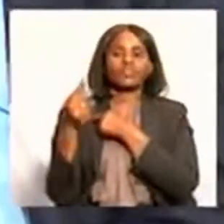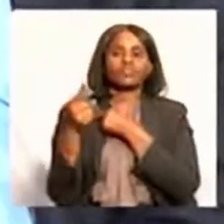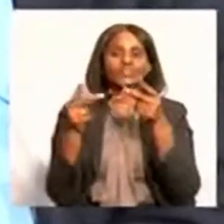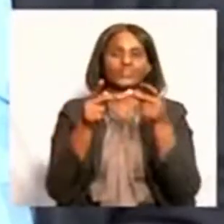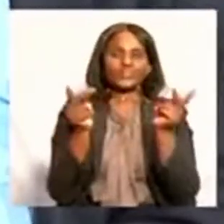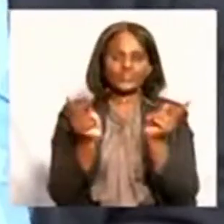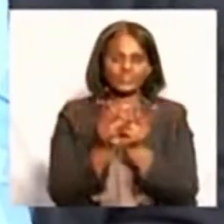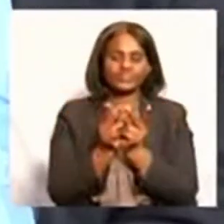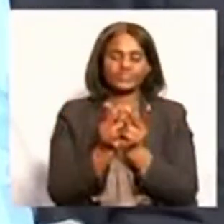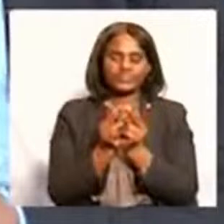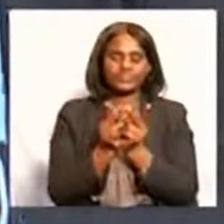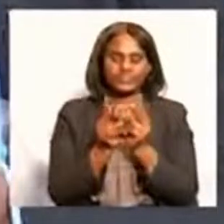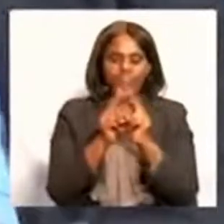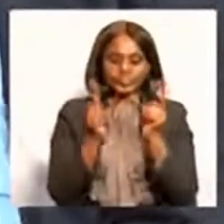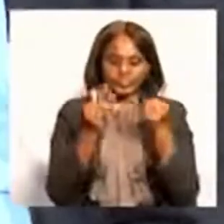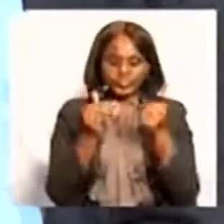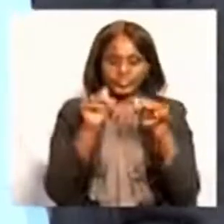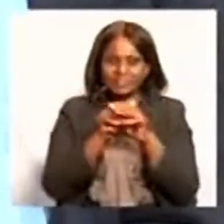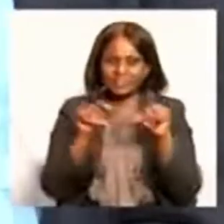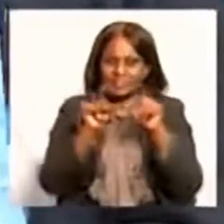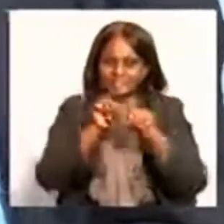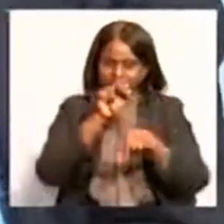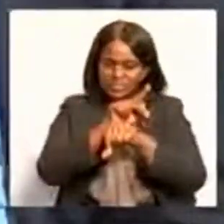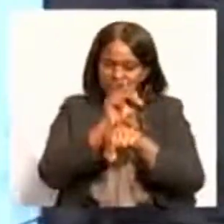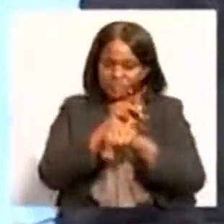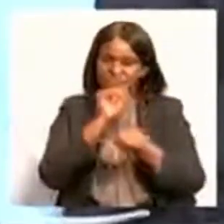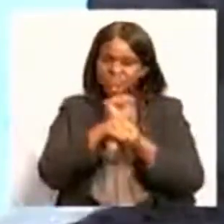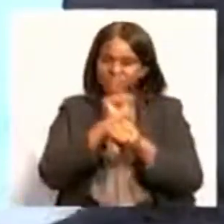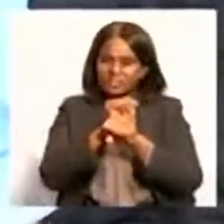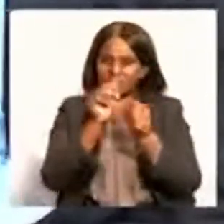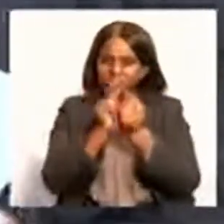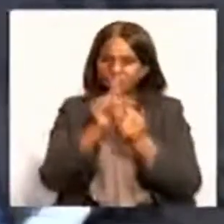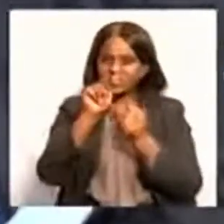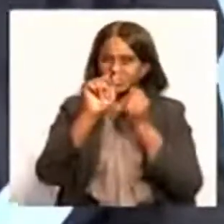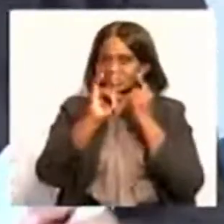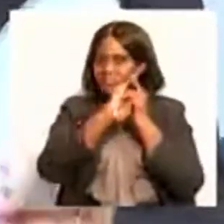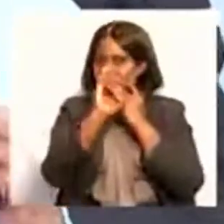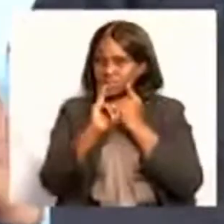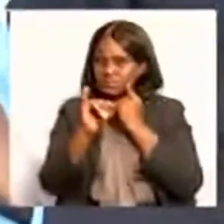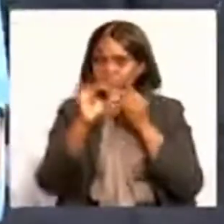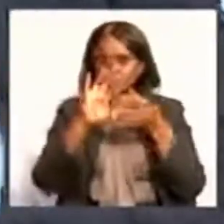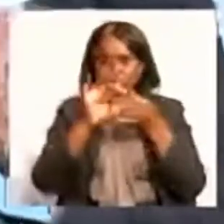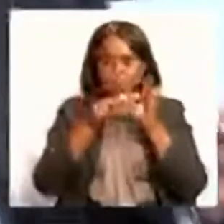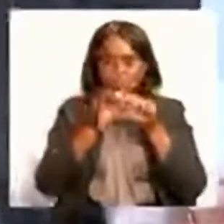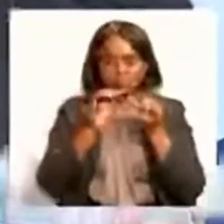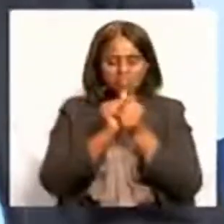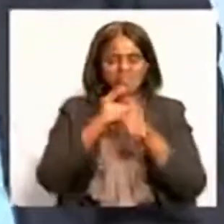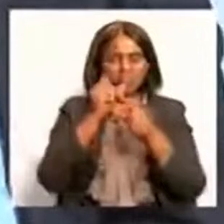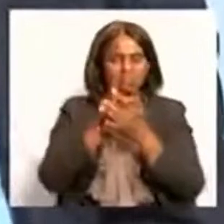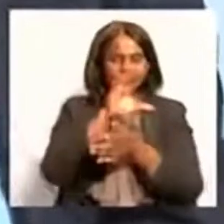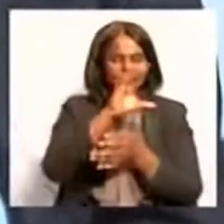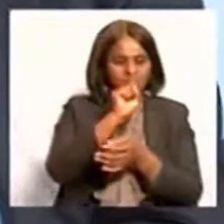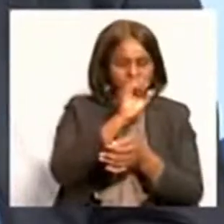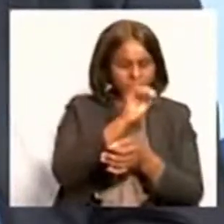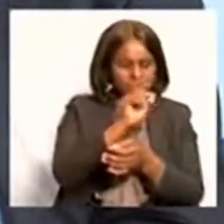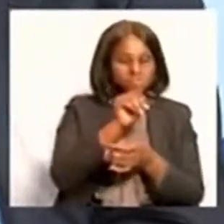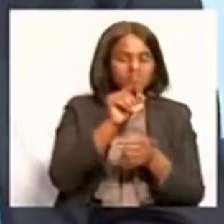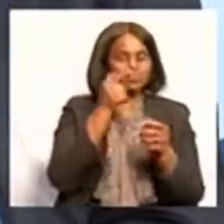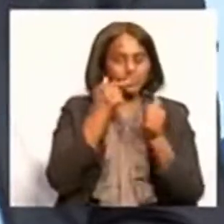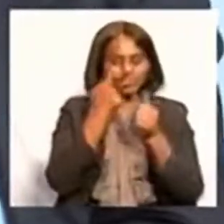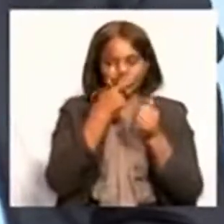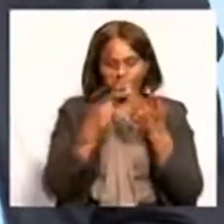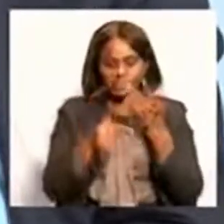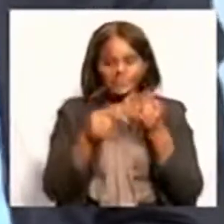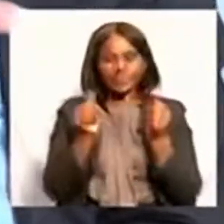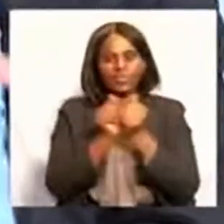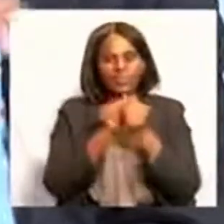space. So in that project, actually, working with TIZ, who is coordinating all these CSOs, we want to have a wider outreach so